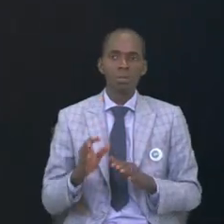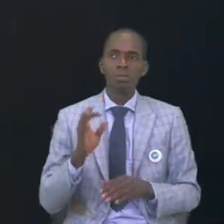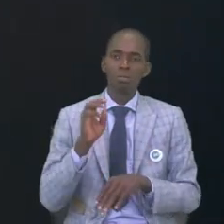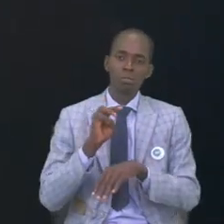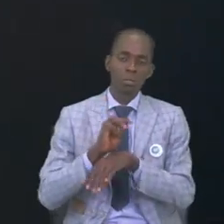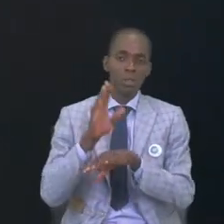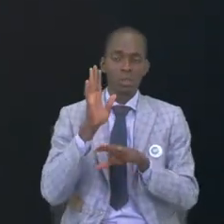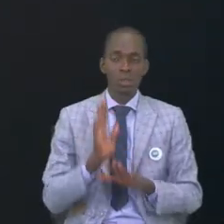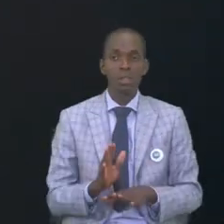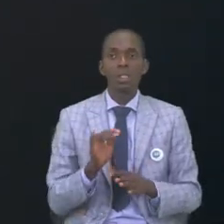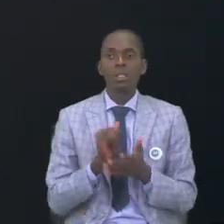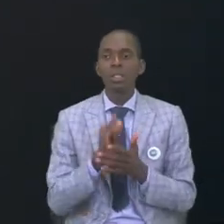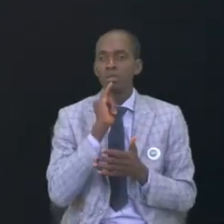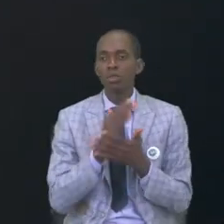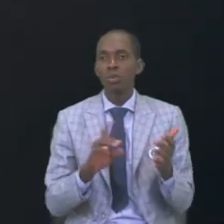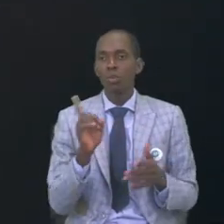you know,